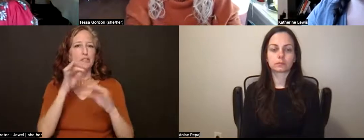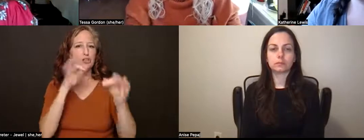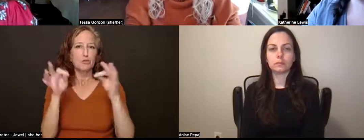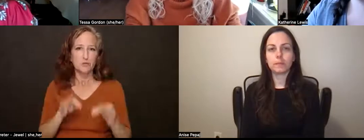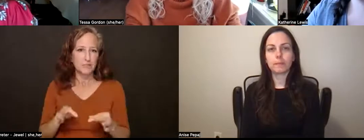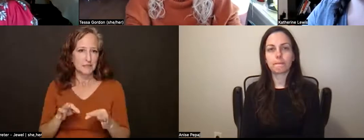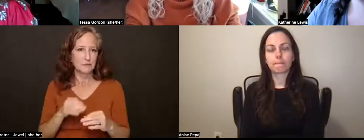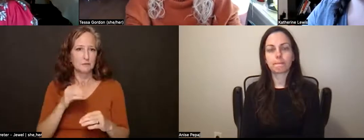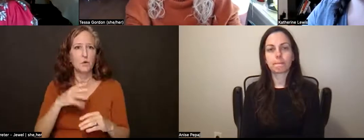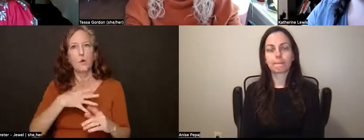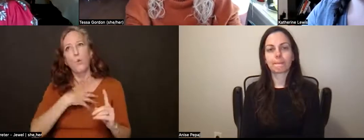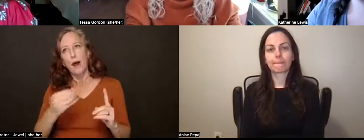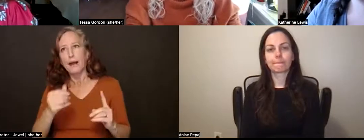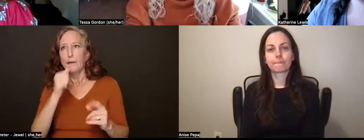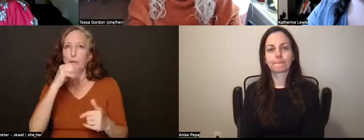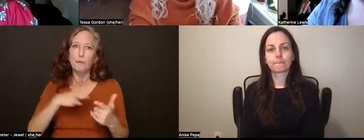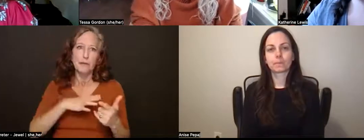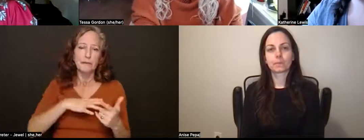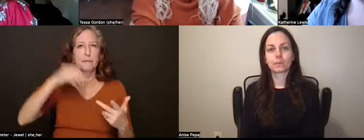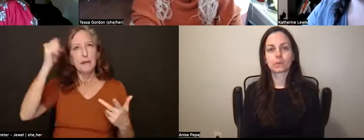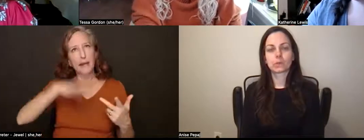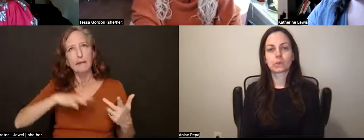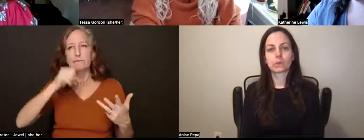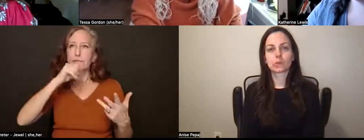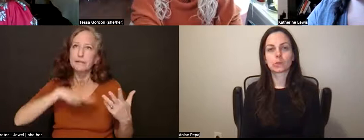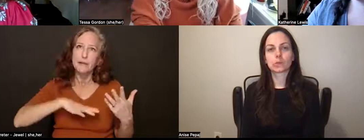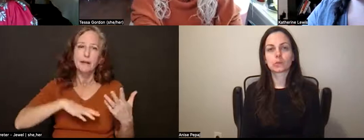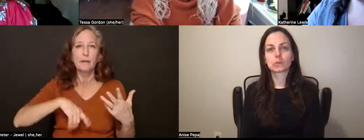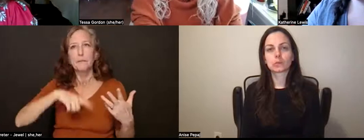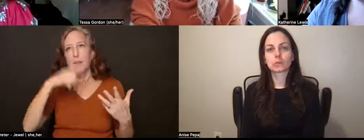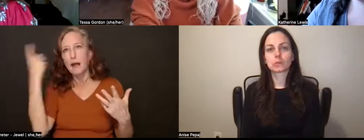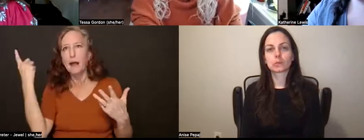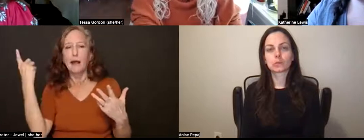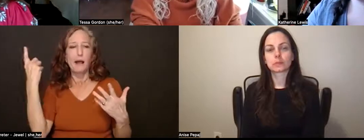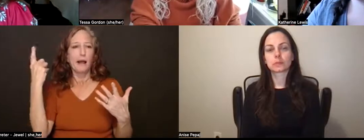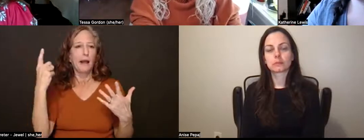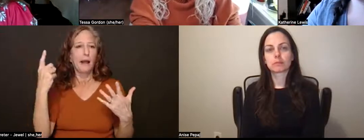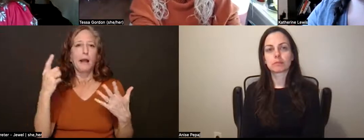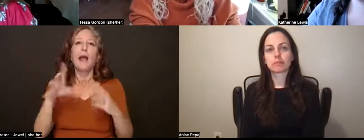factors: white, woman, male, female, Black. It doesn't matter anymore. Add